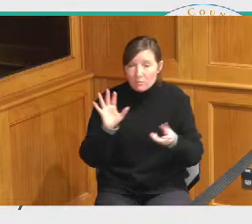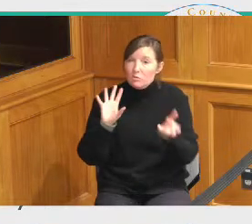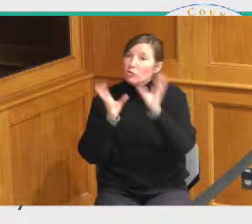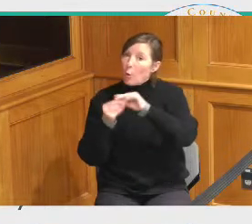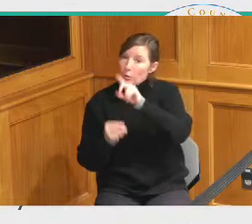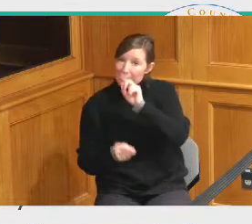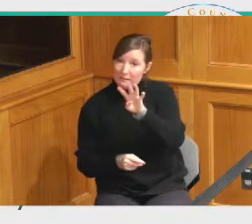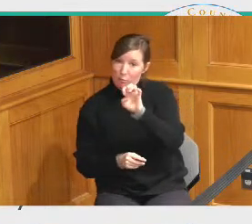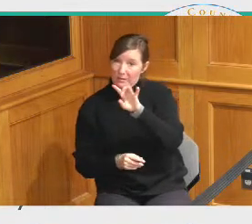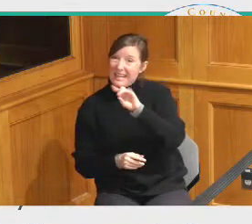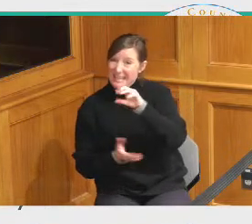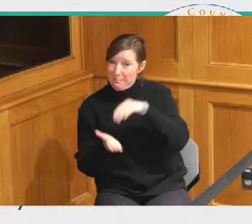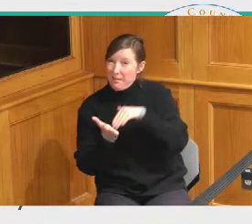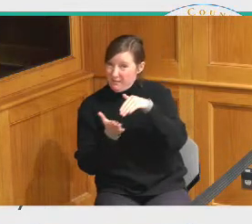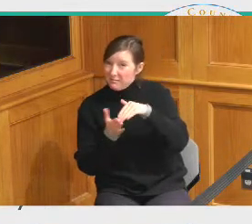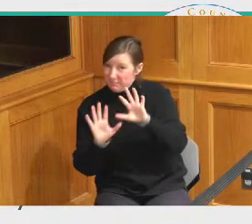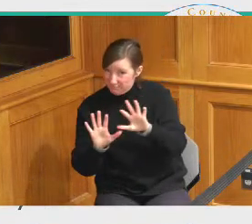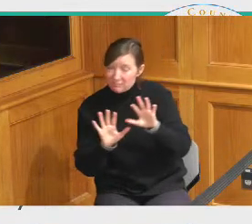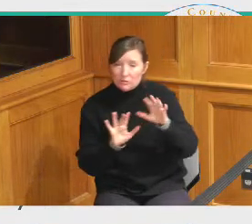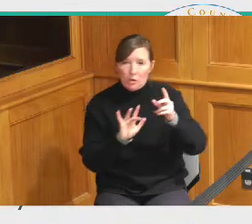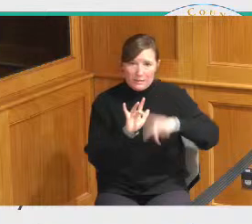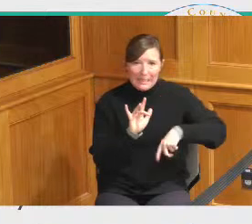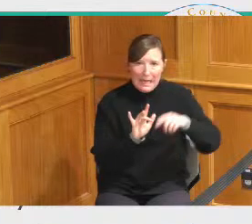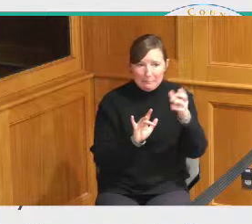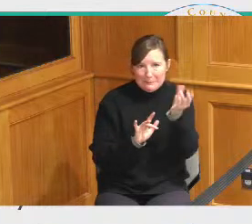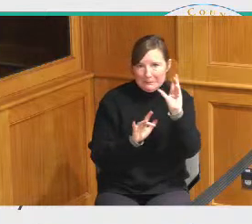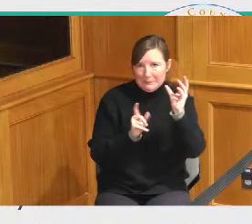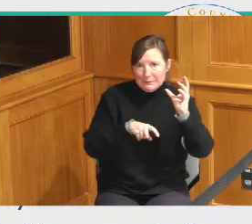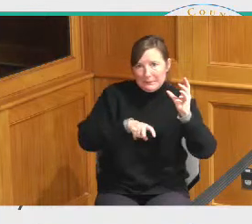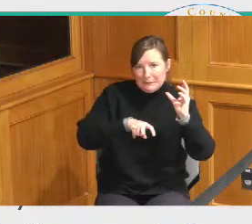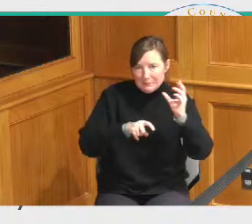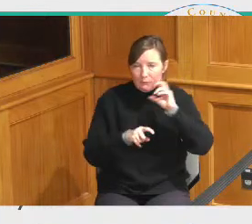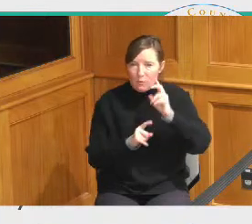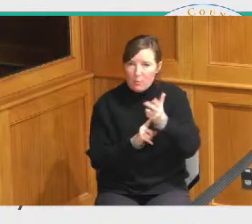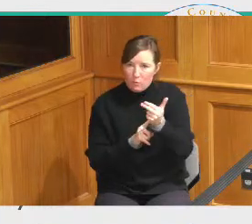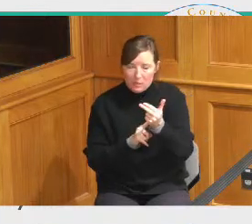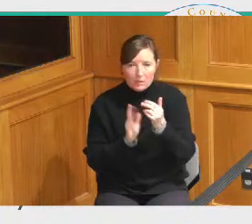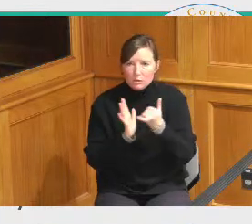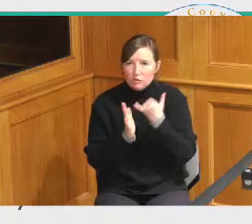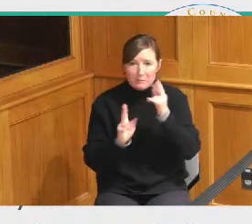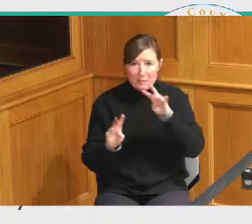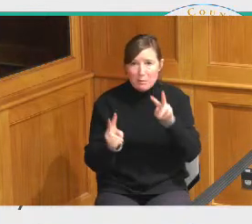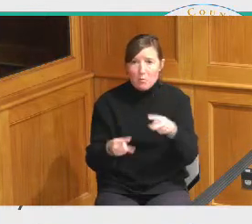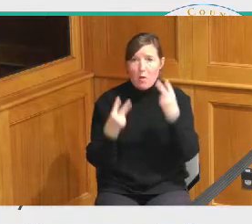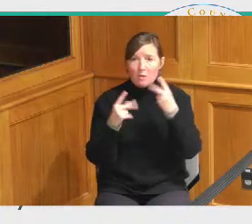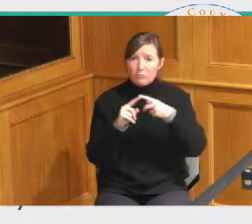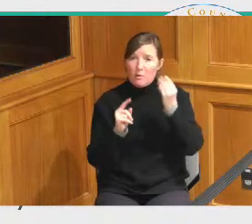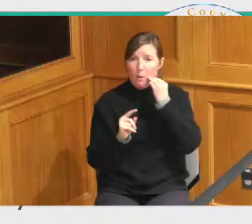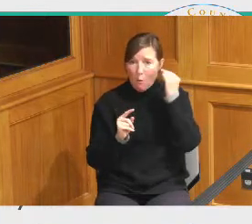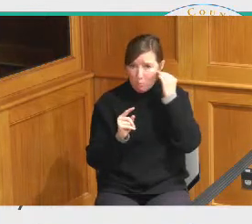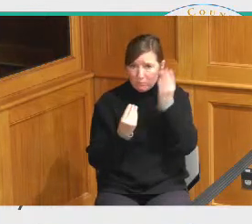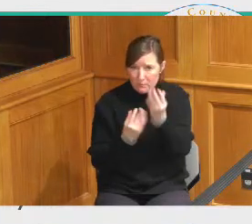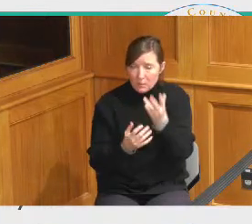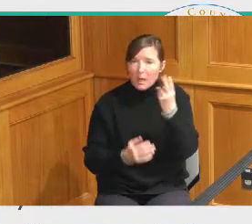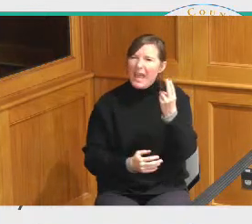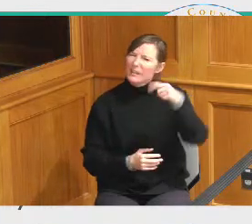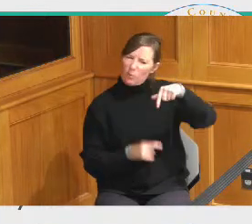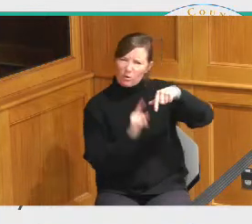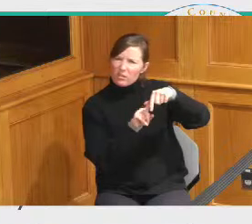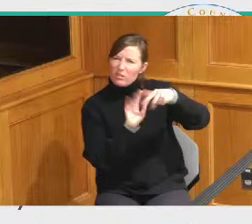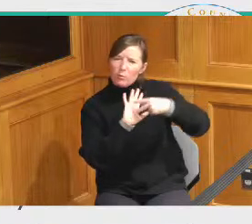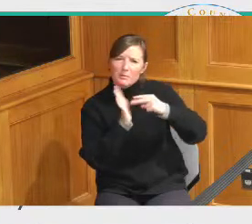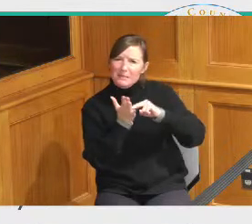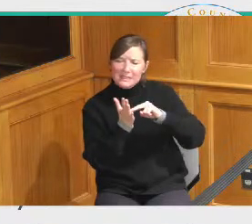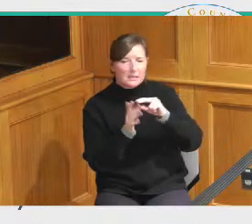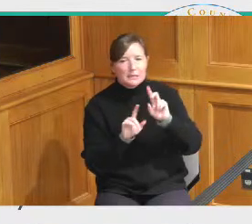million for that headquarter hotel. And just for folks who may be watching at home, headquarter hotels are